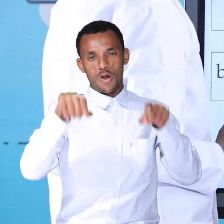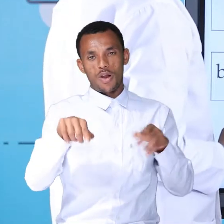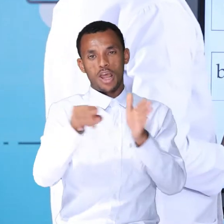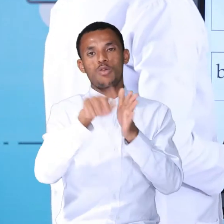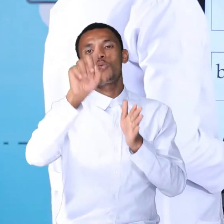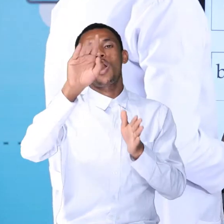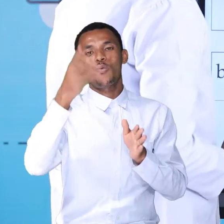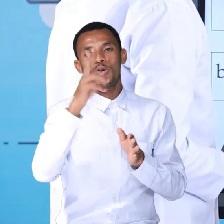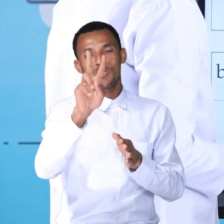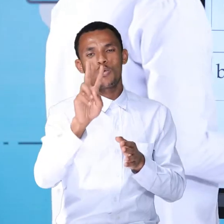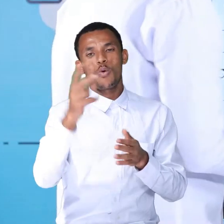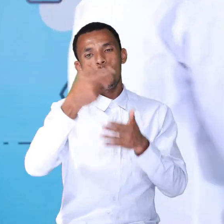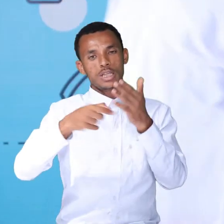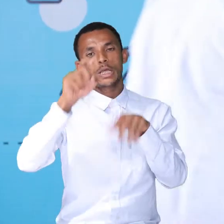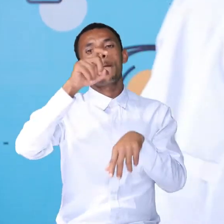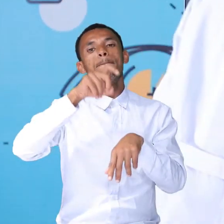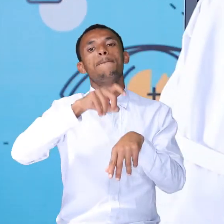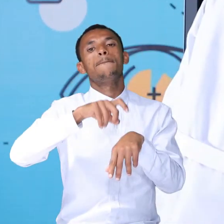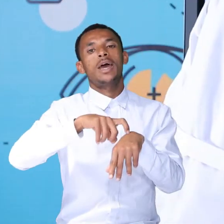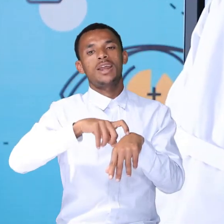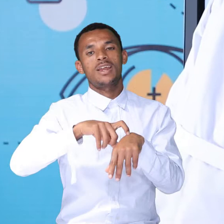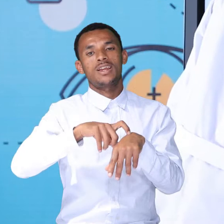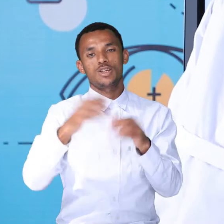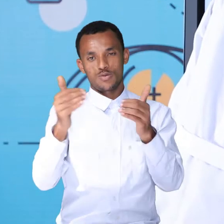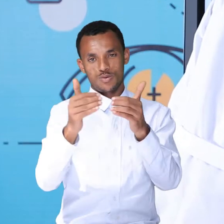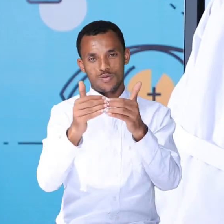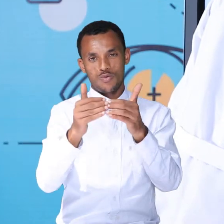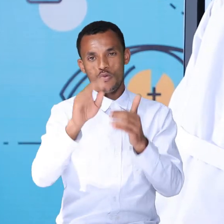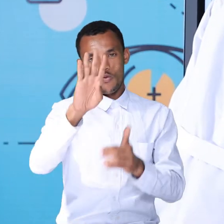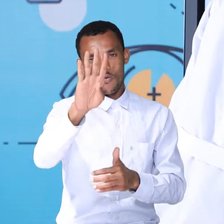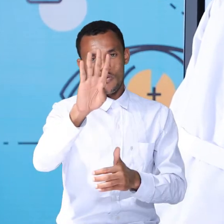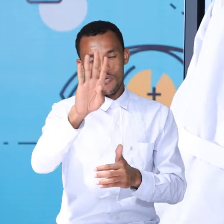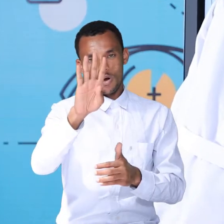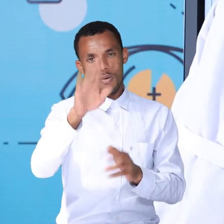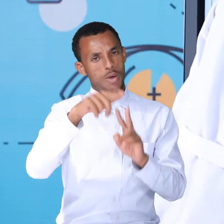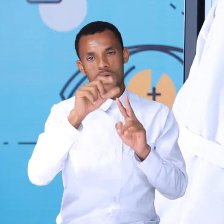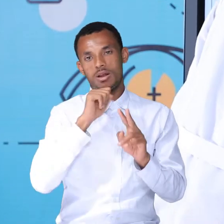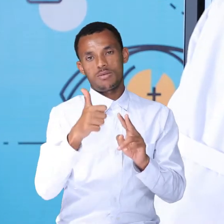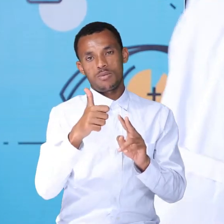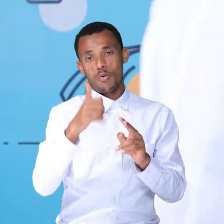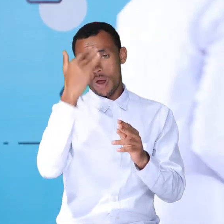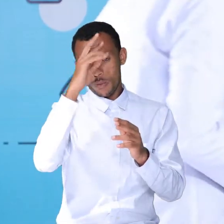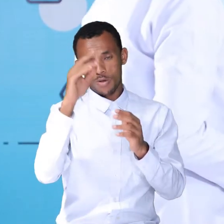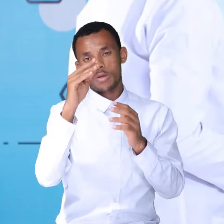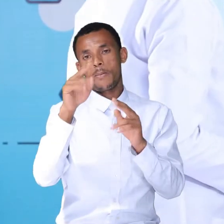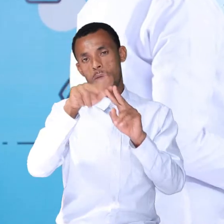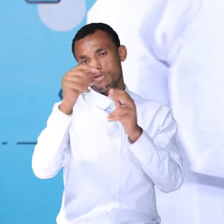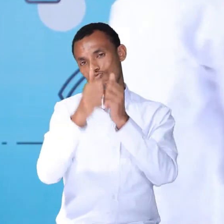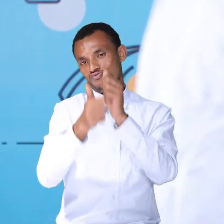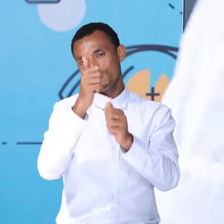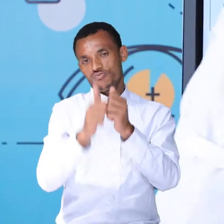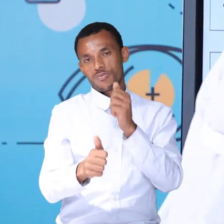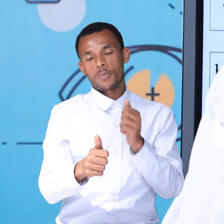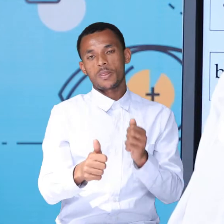half. What is the period? The period to be equal to 4, not pi, because pi is cancelled out. What